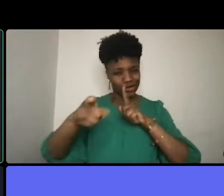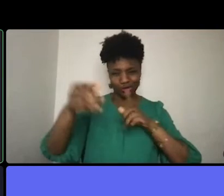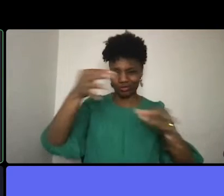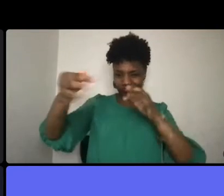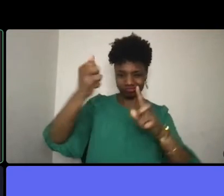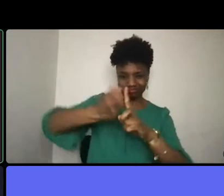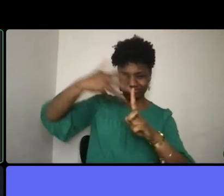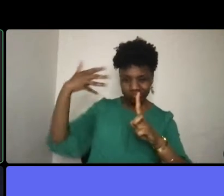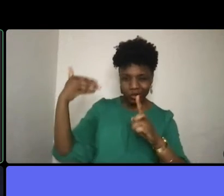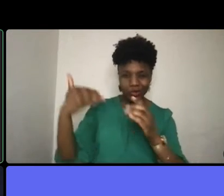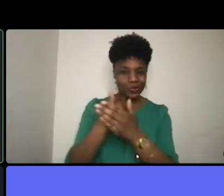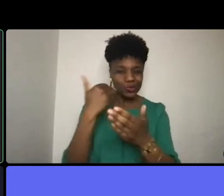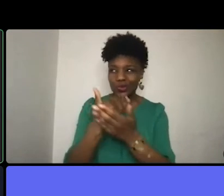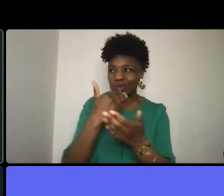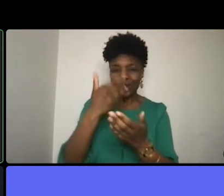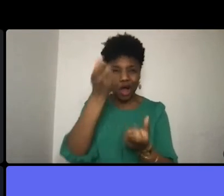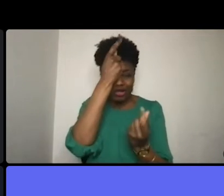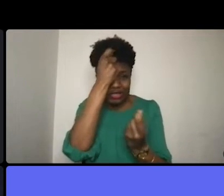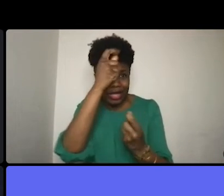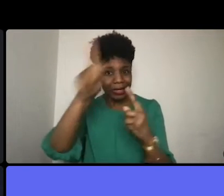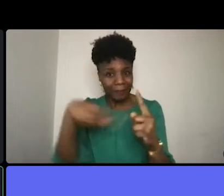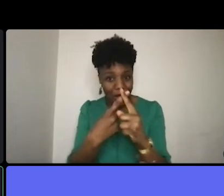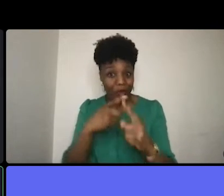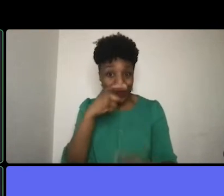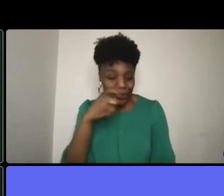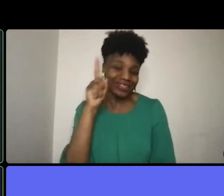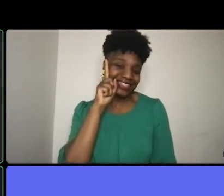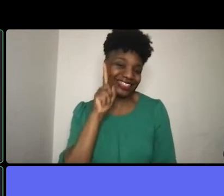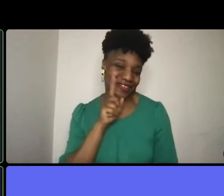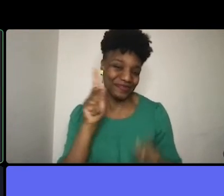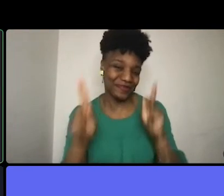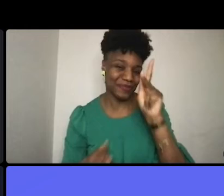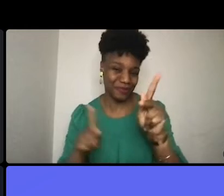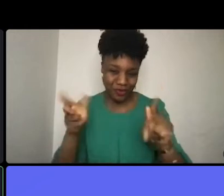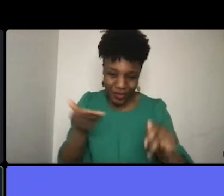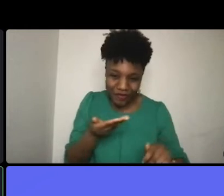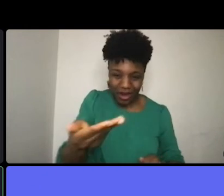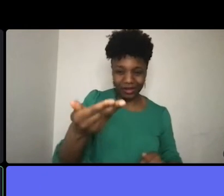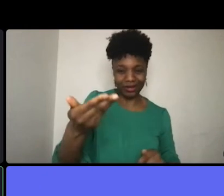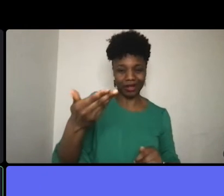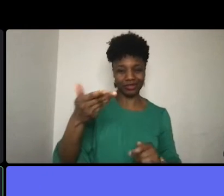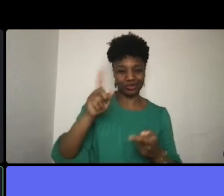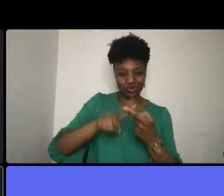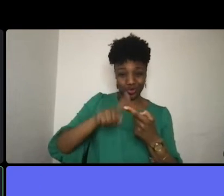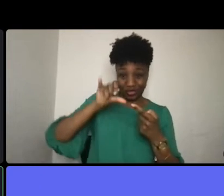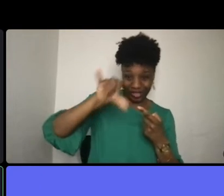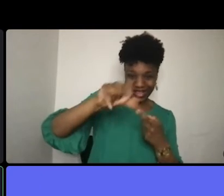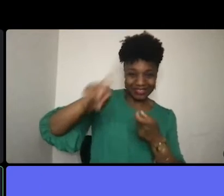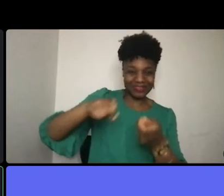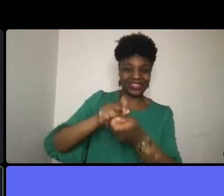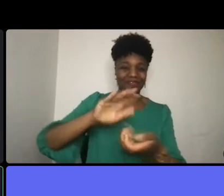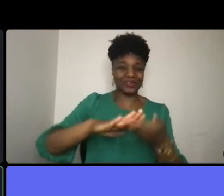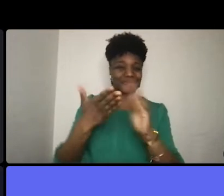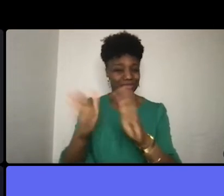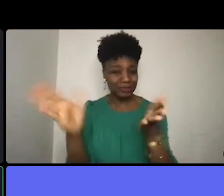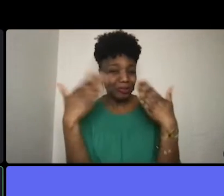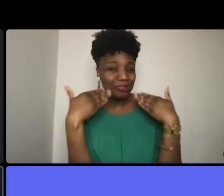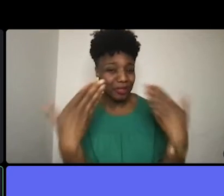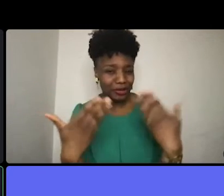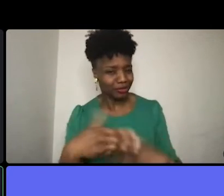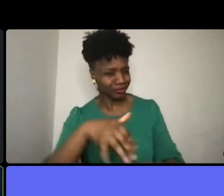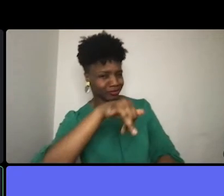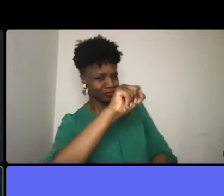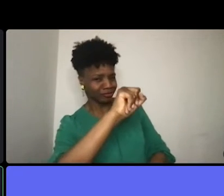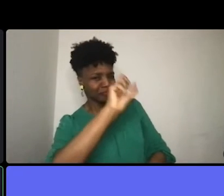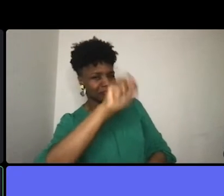new environment of community of people. We yeah, appreciate that. Like no it's a lot doubt. And I'll deeper. continue to do that.